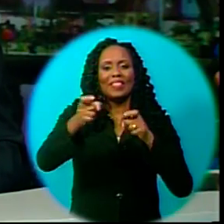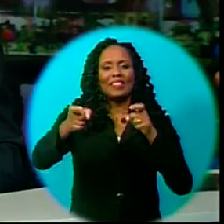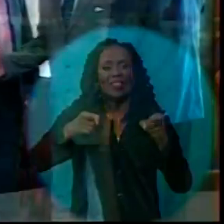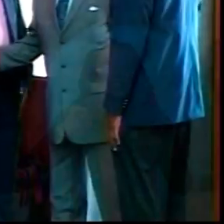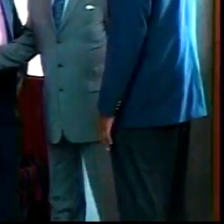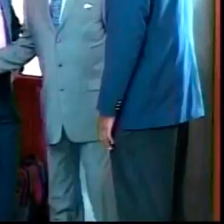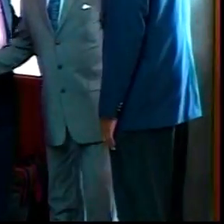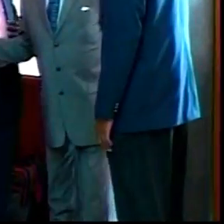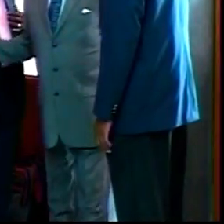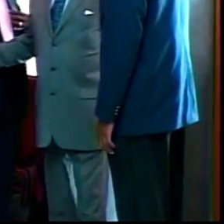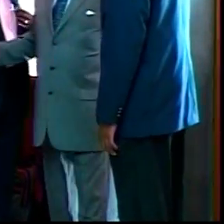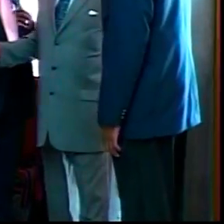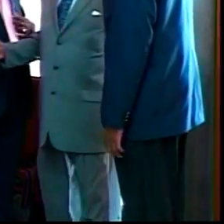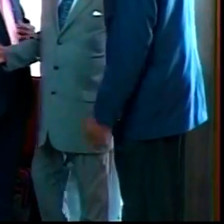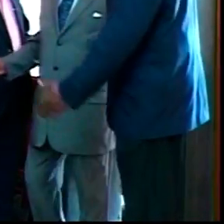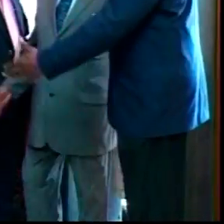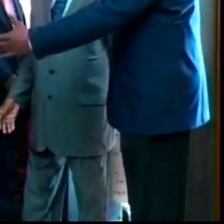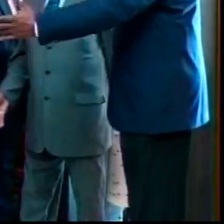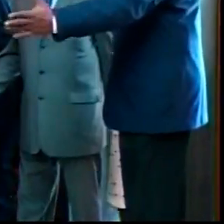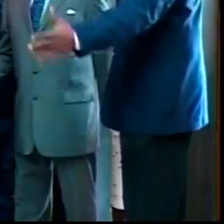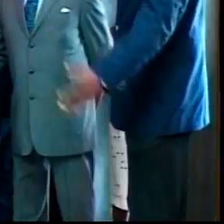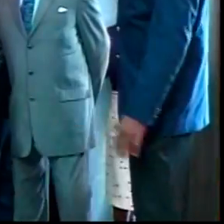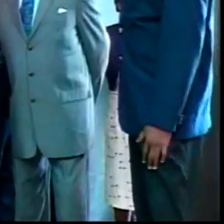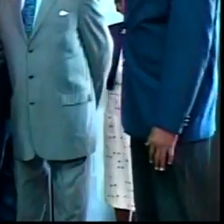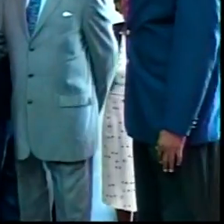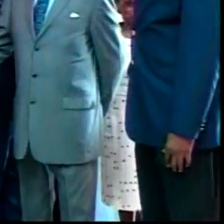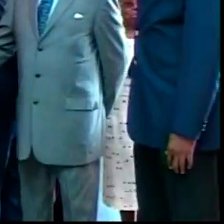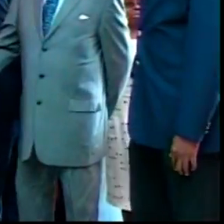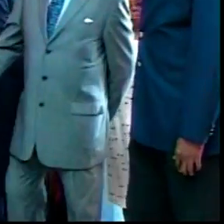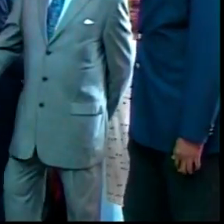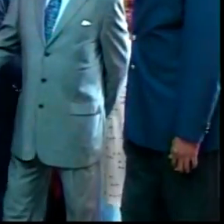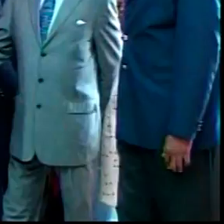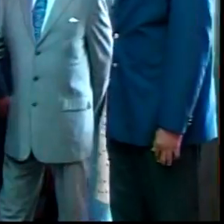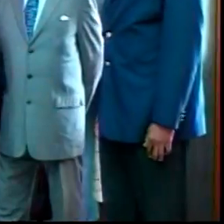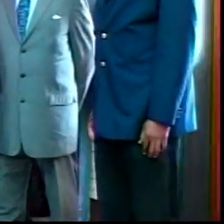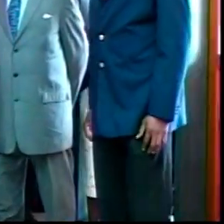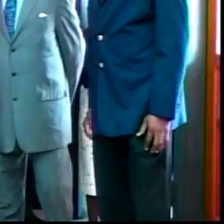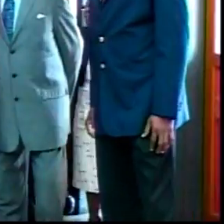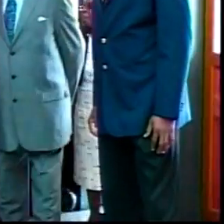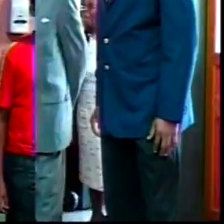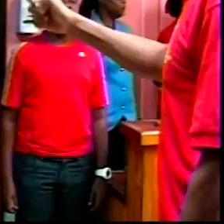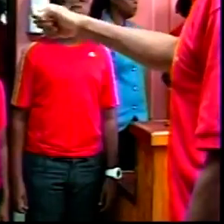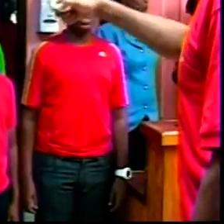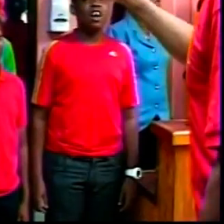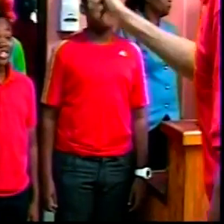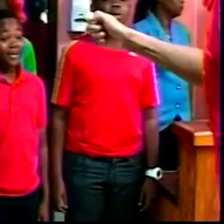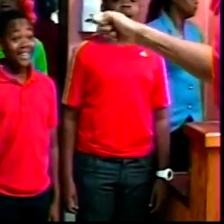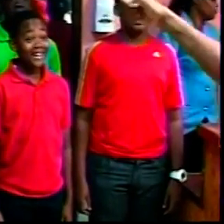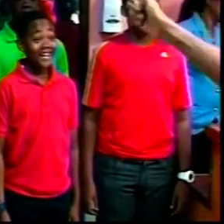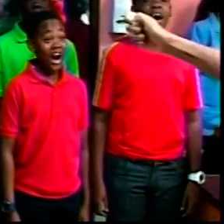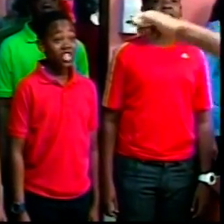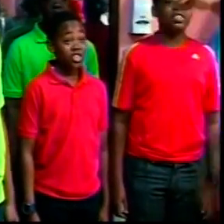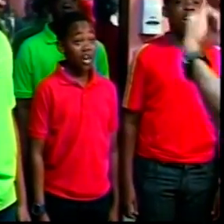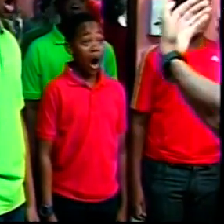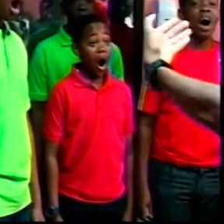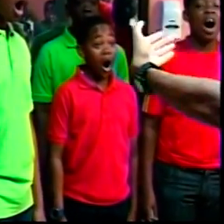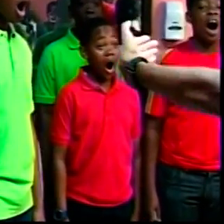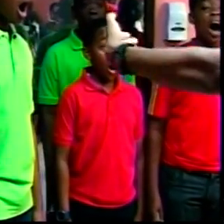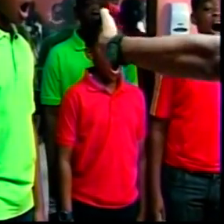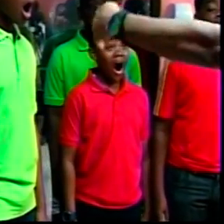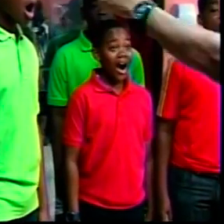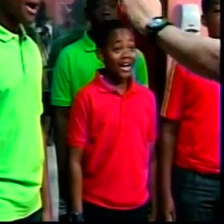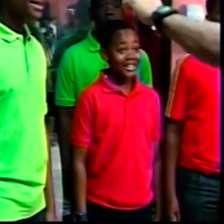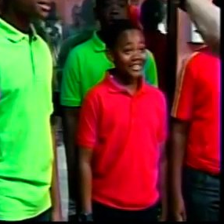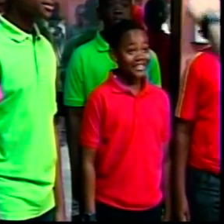On entering the hospital, they were met by Chief Executive Officer Dr. Dexter James, Chairman Joseph King and other members of the